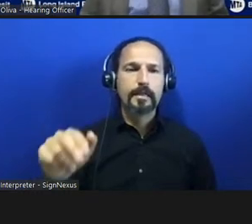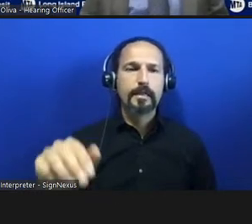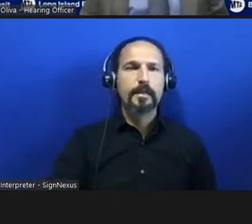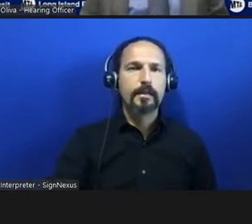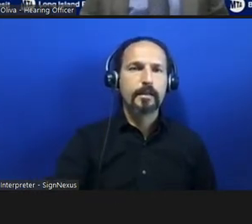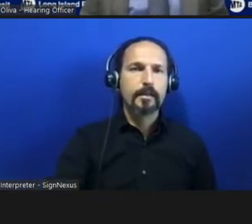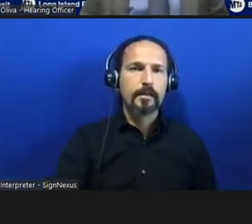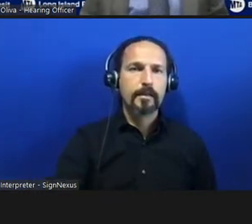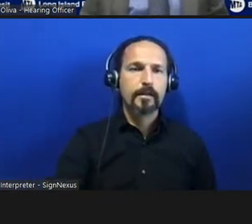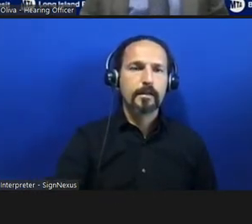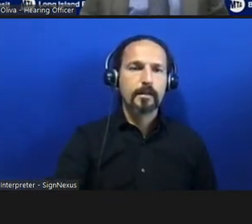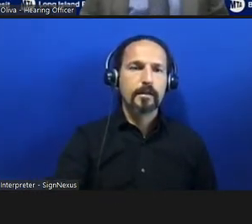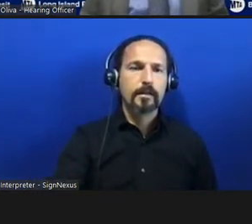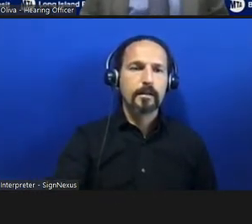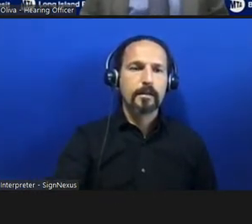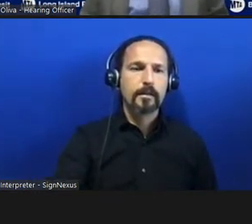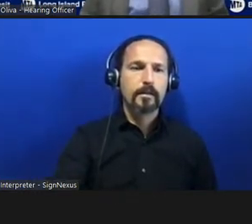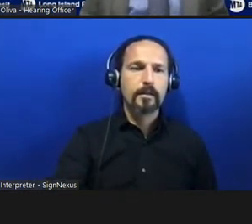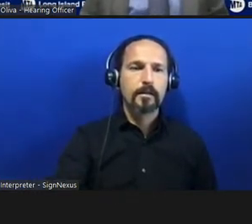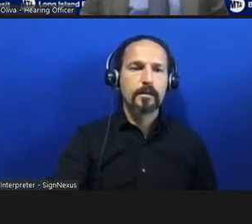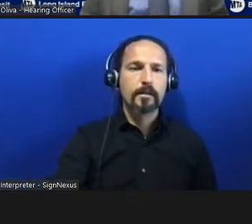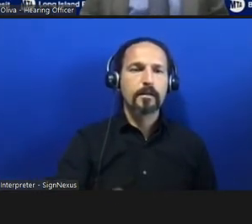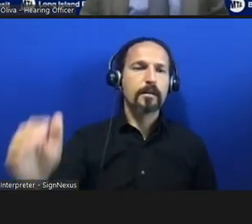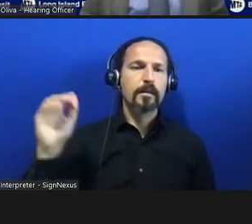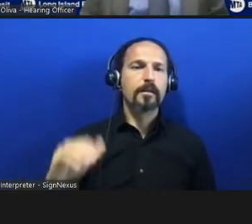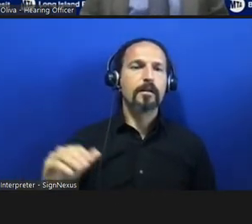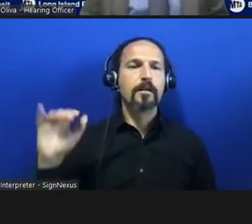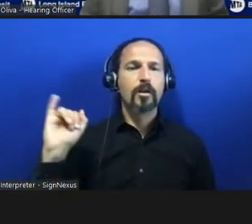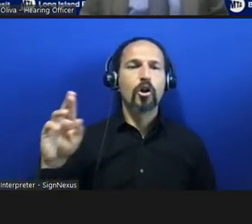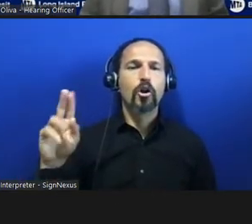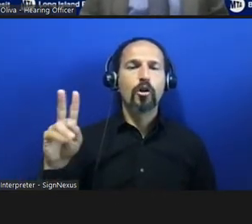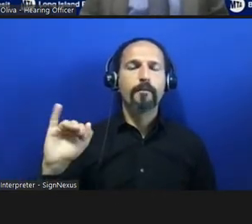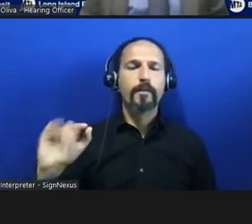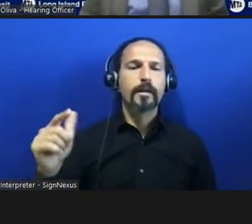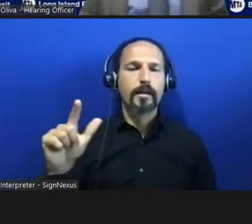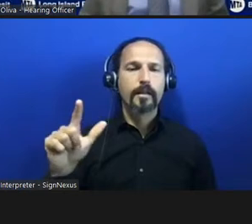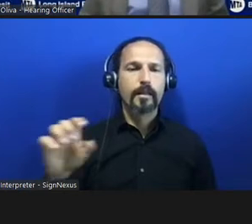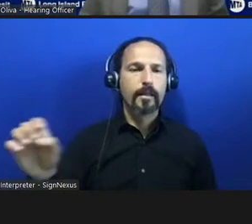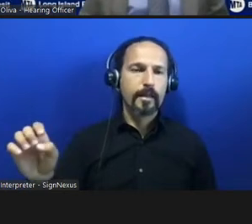the next speaker is Patricia Keenan to be followed by Irving Lee